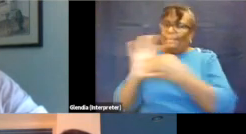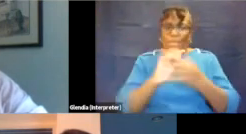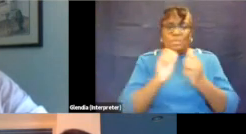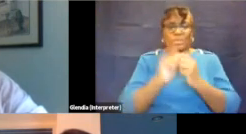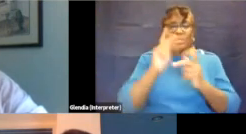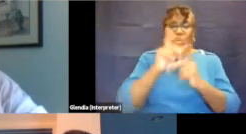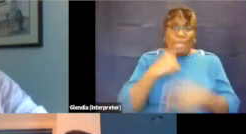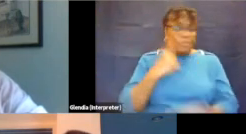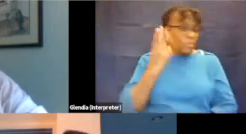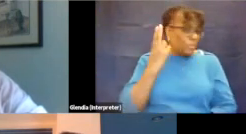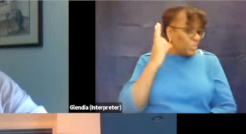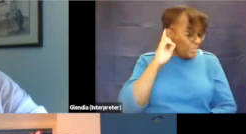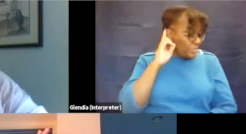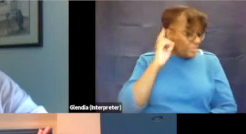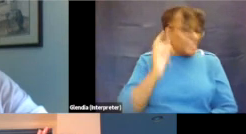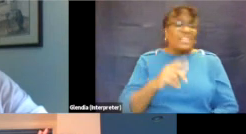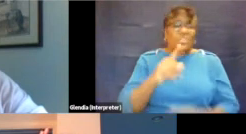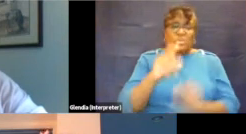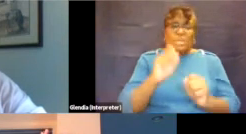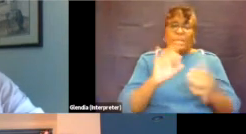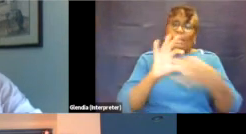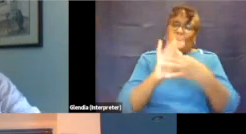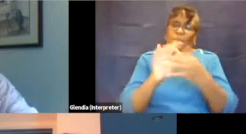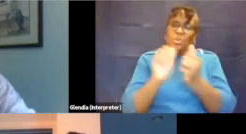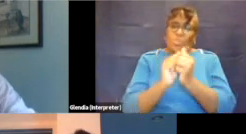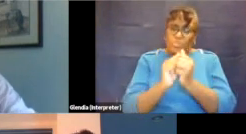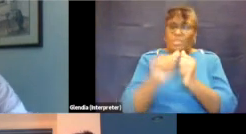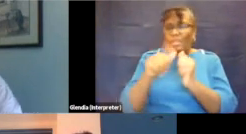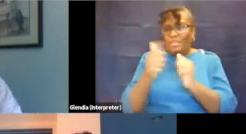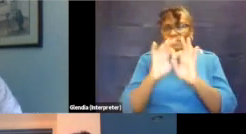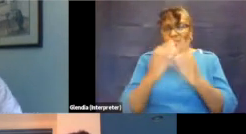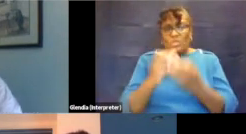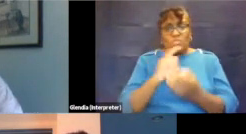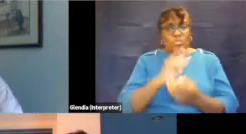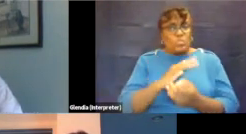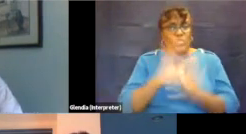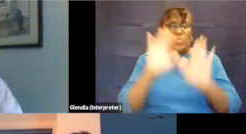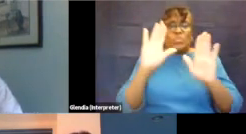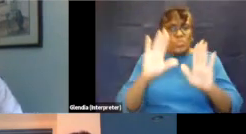connect you with another family as well. It's a really great resource. Next slide, please.